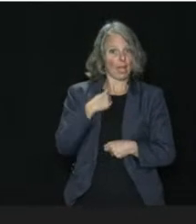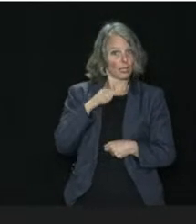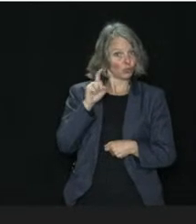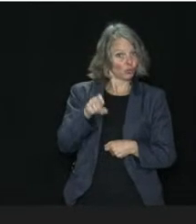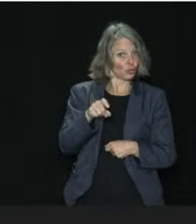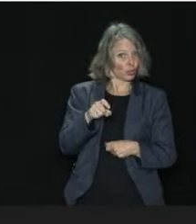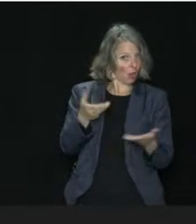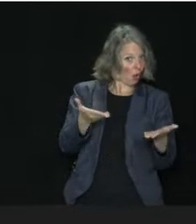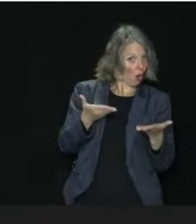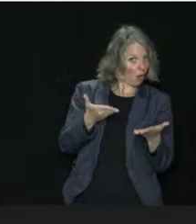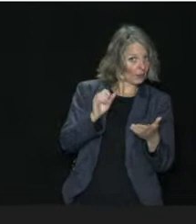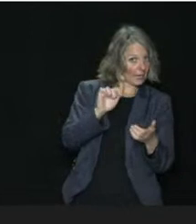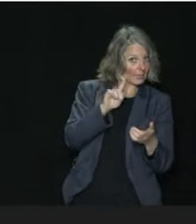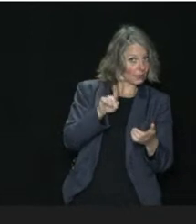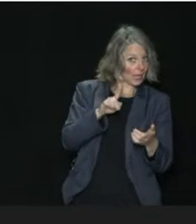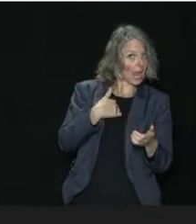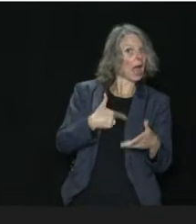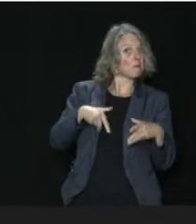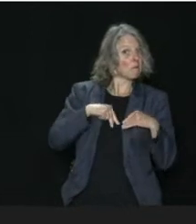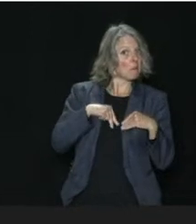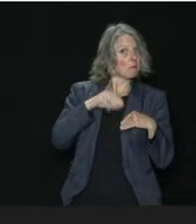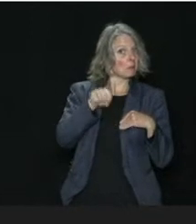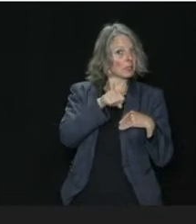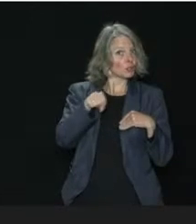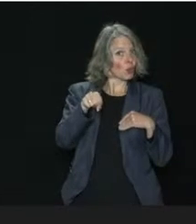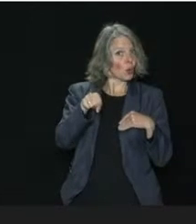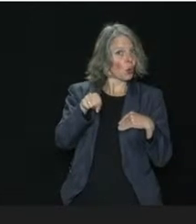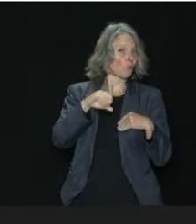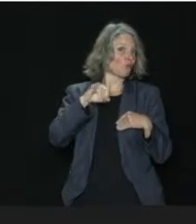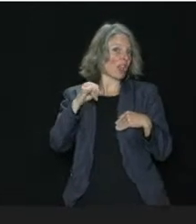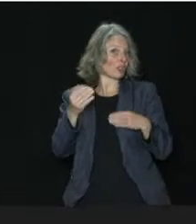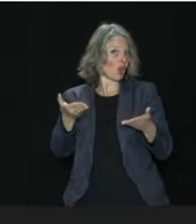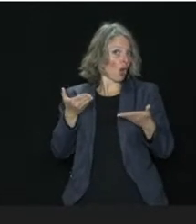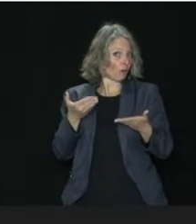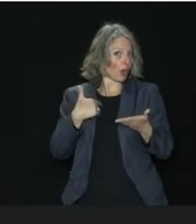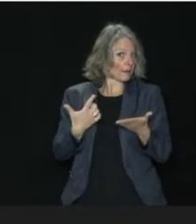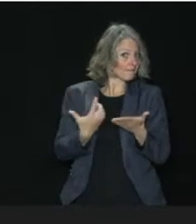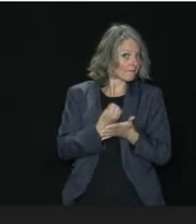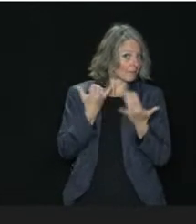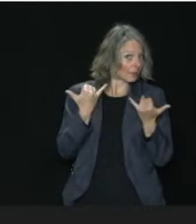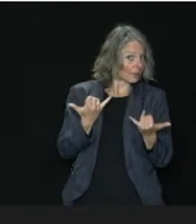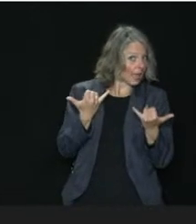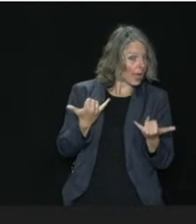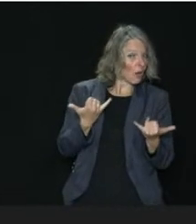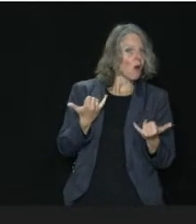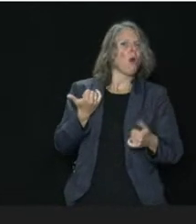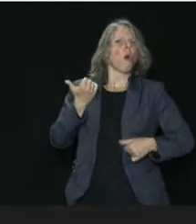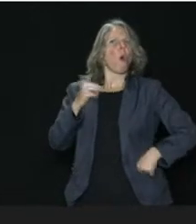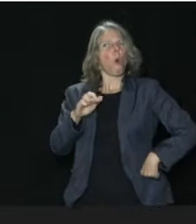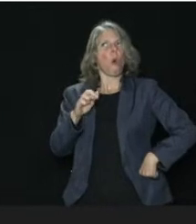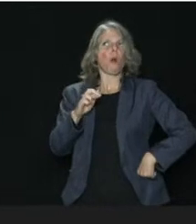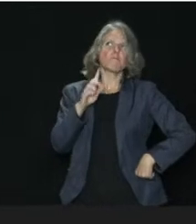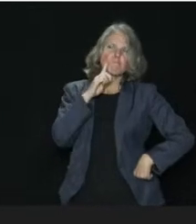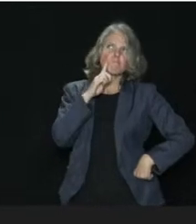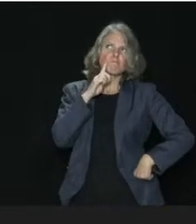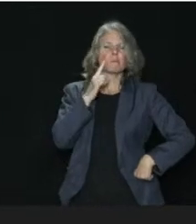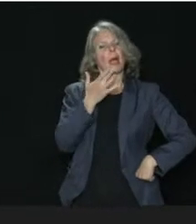the AstraZeneca vaccine or the Johnson & Johnson right away or